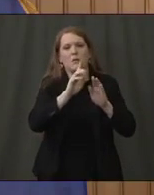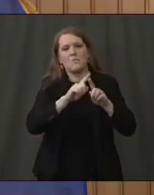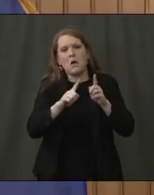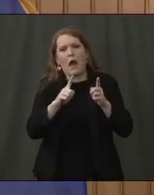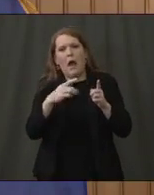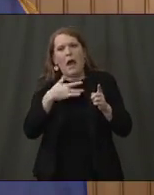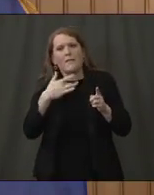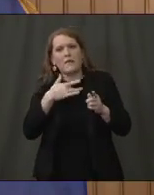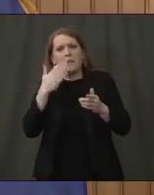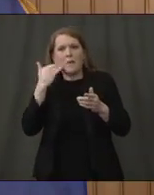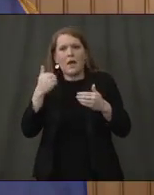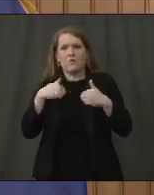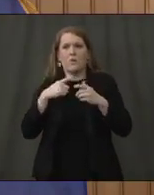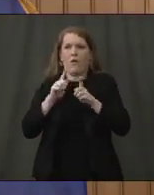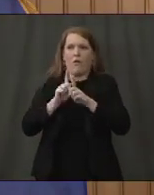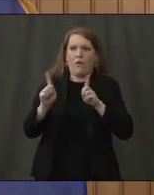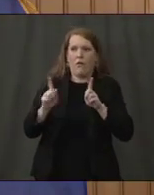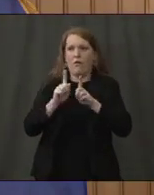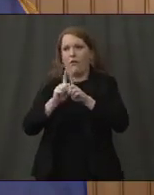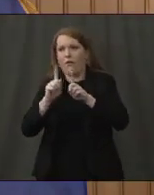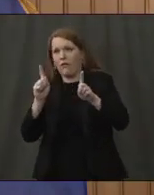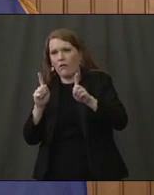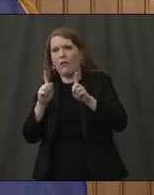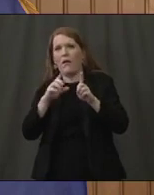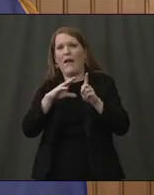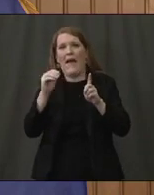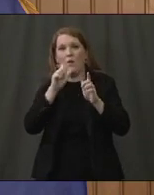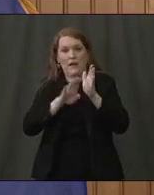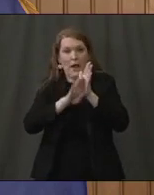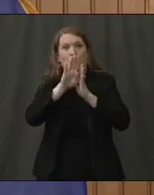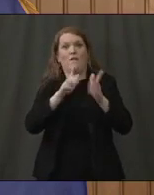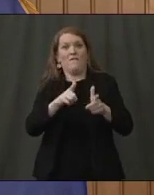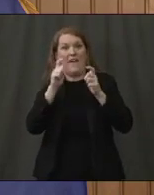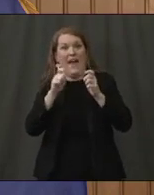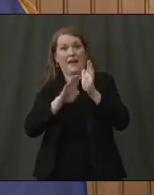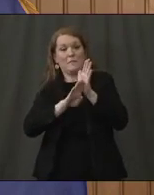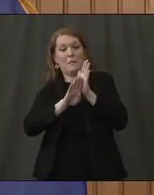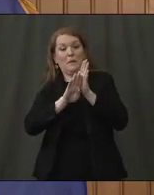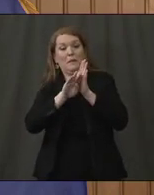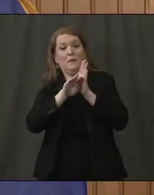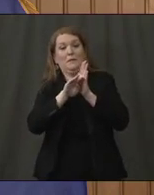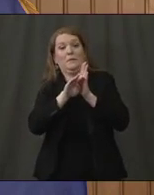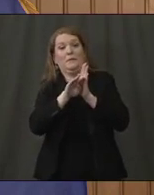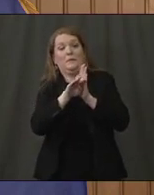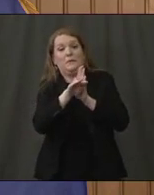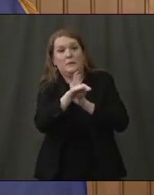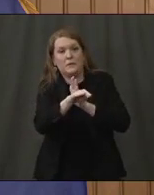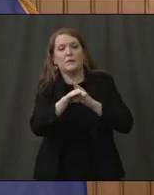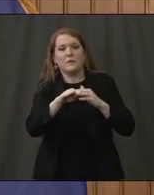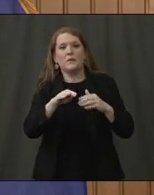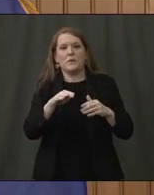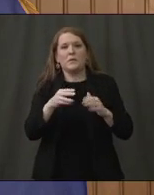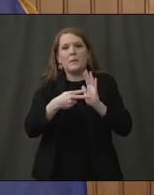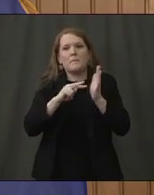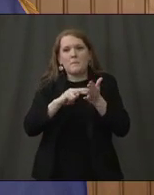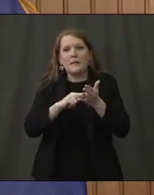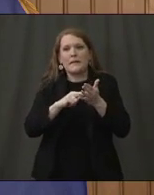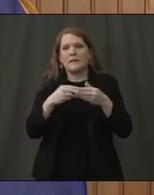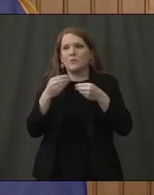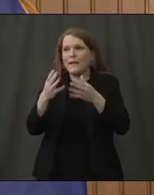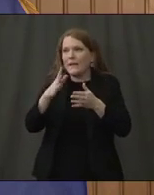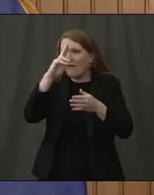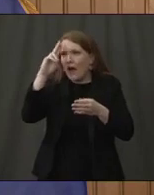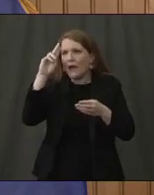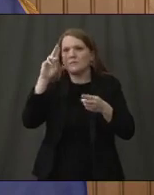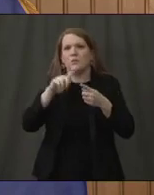able to slowly flatten that curve, not going up quite as fast, again, it gives our hospitals, and not to mention corrections and